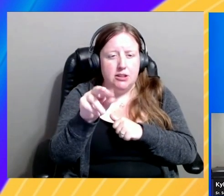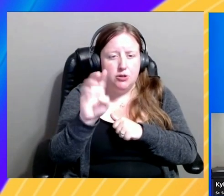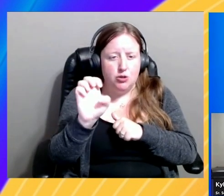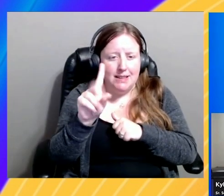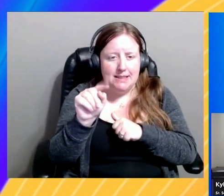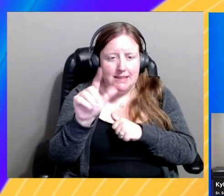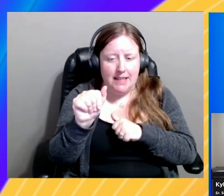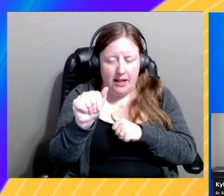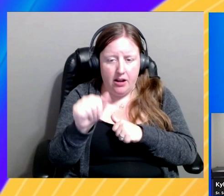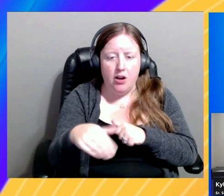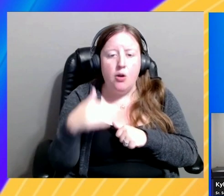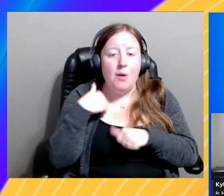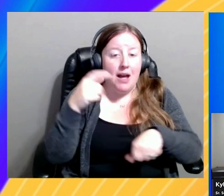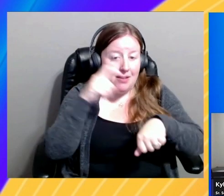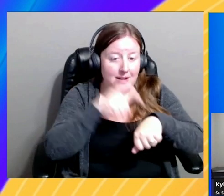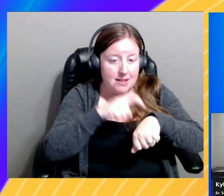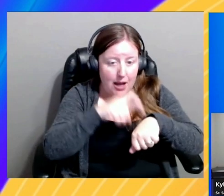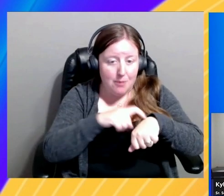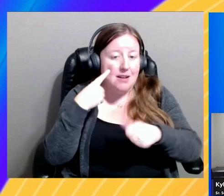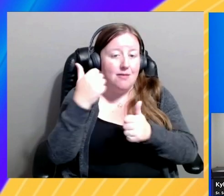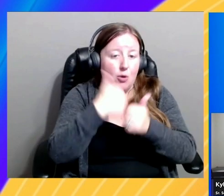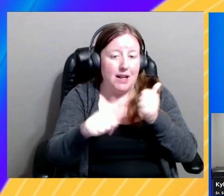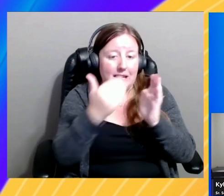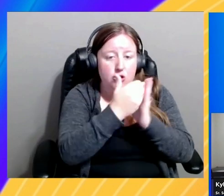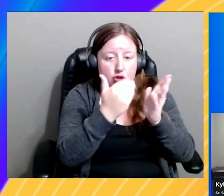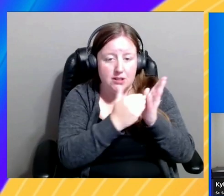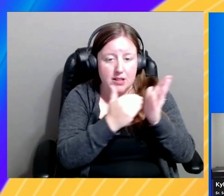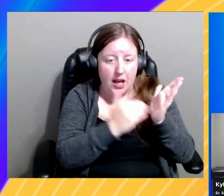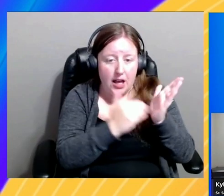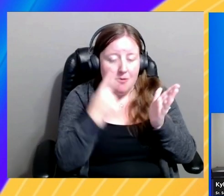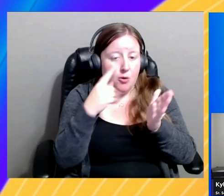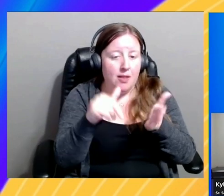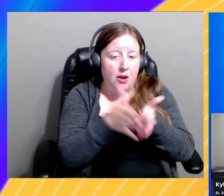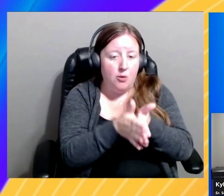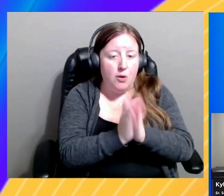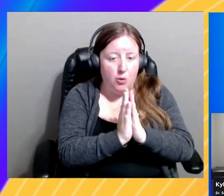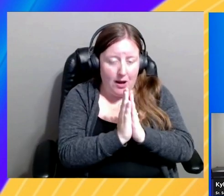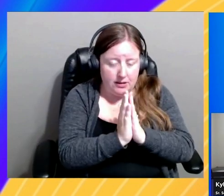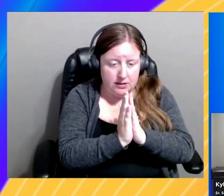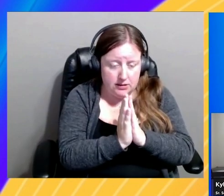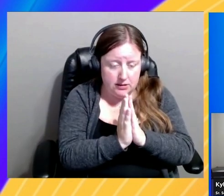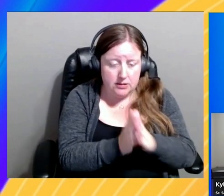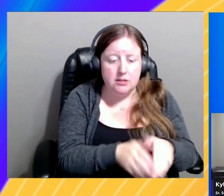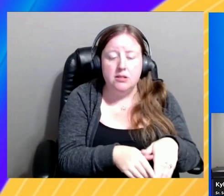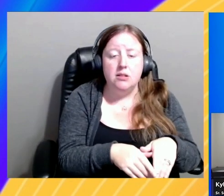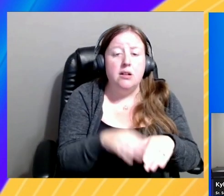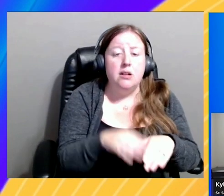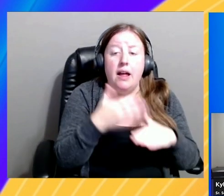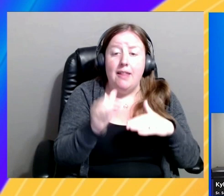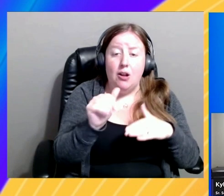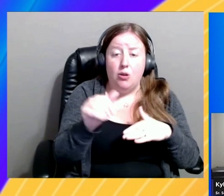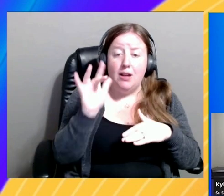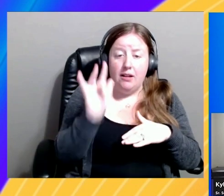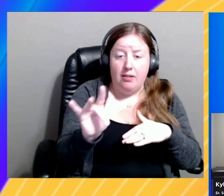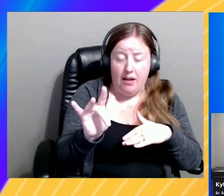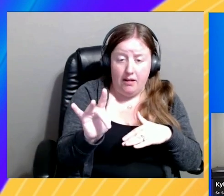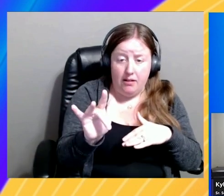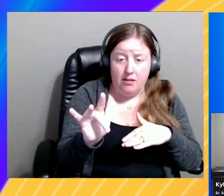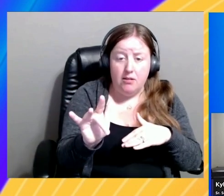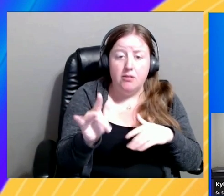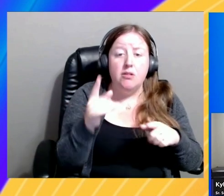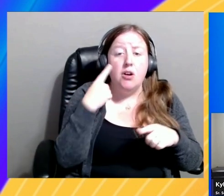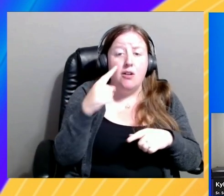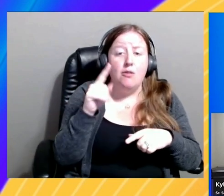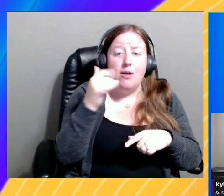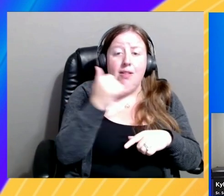the timings of each step or segment in the request. And then we can click into where this error pops up. It